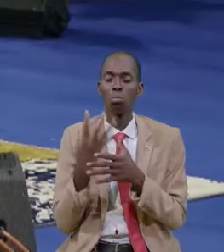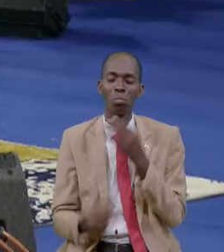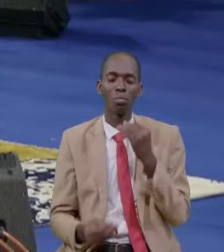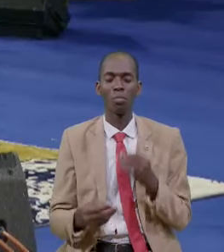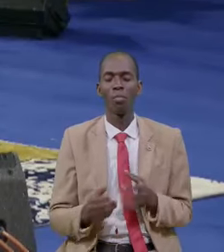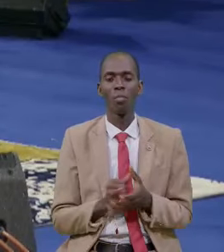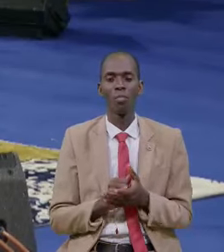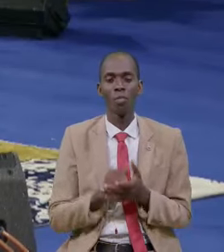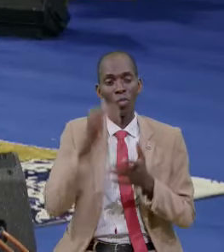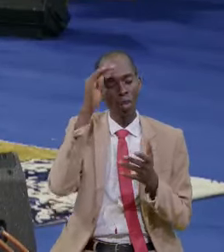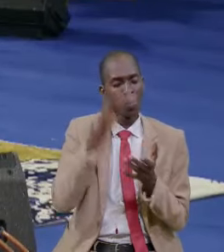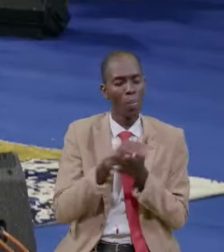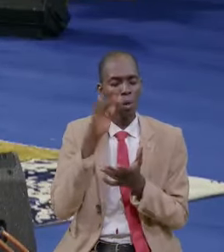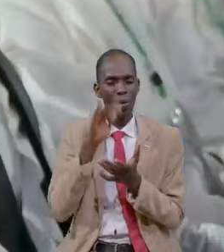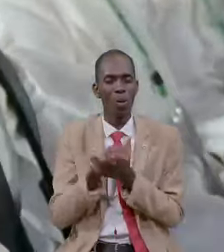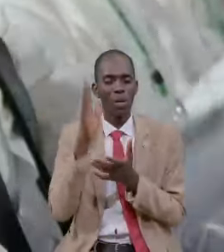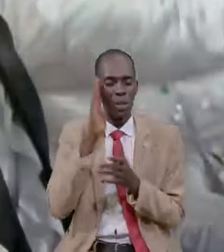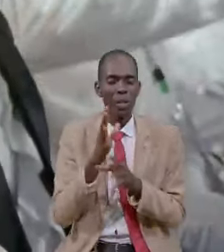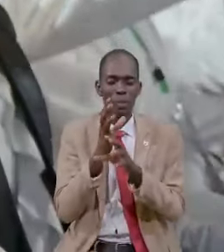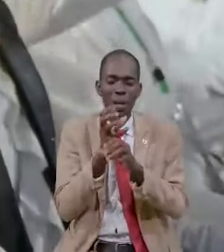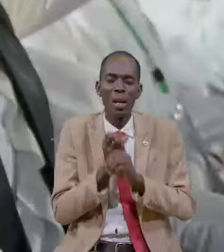and wife will receive miracle.